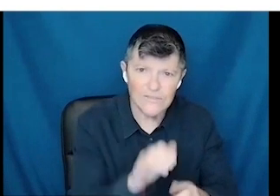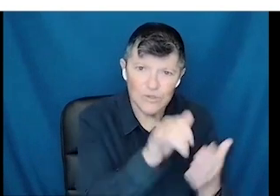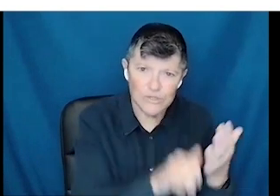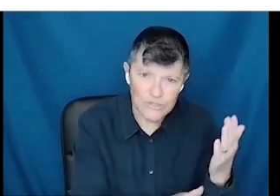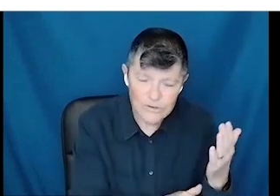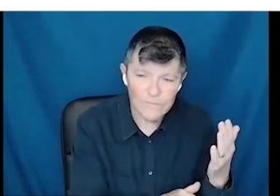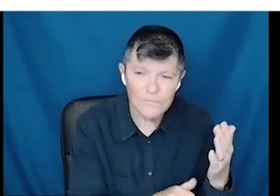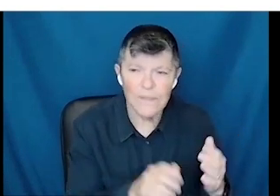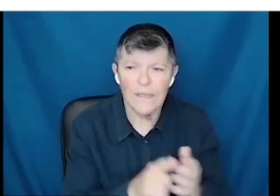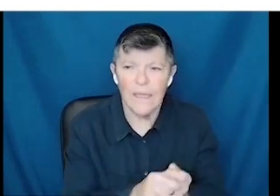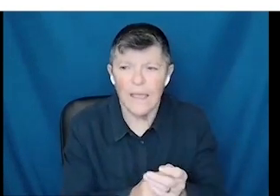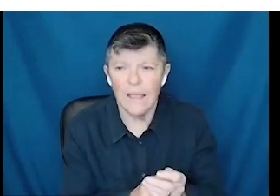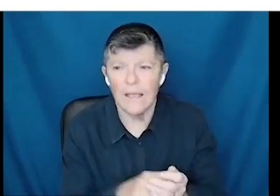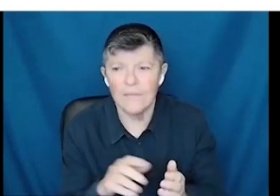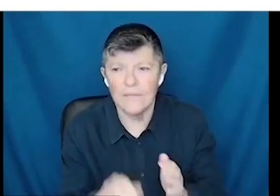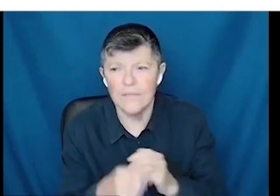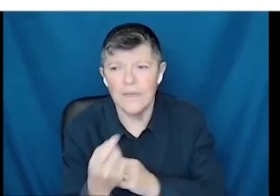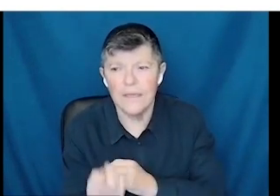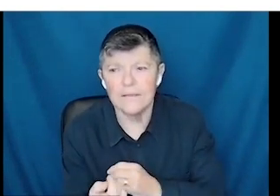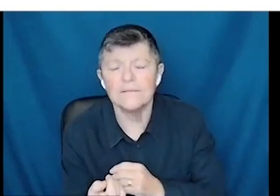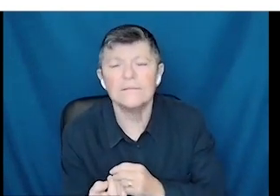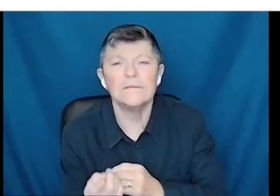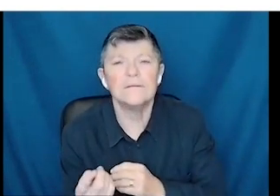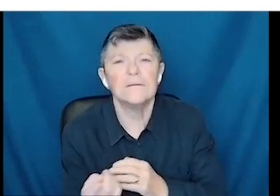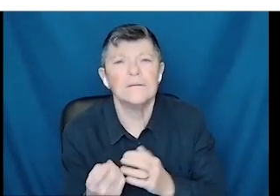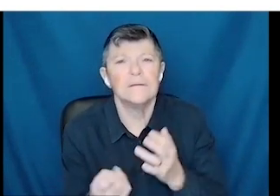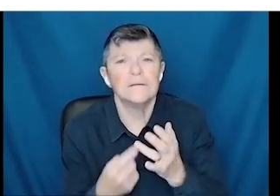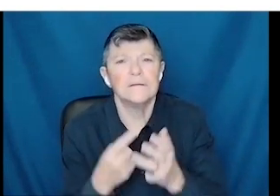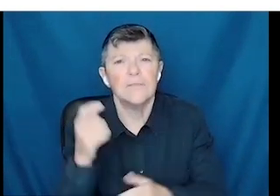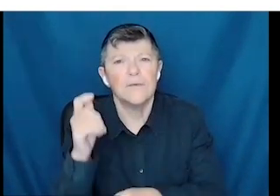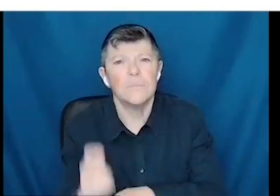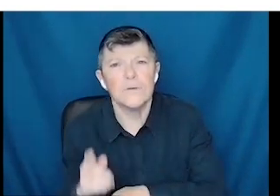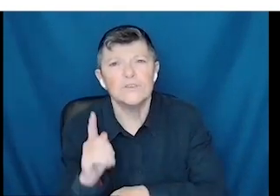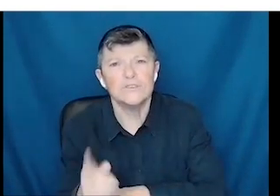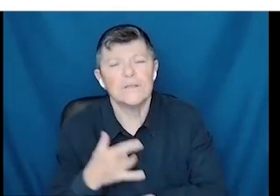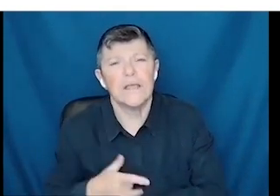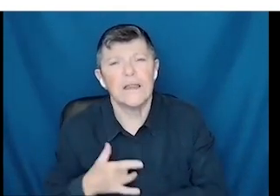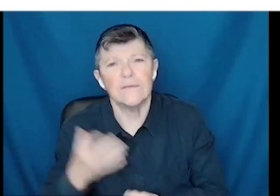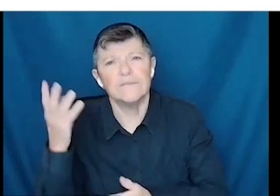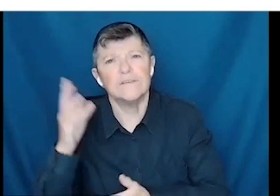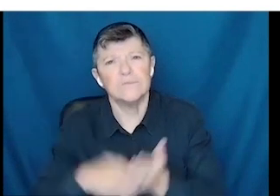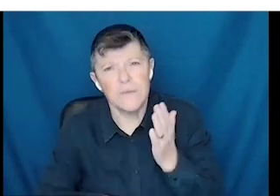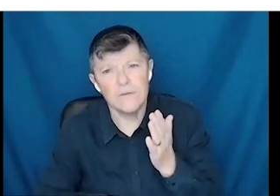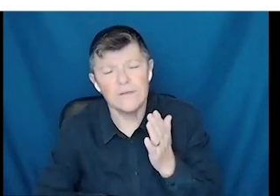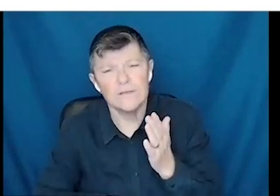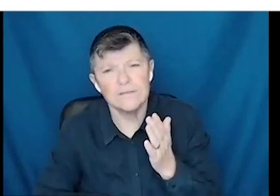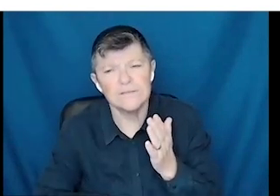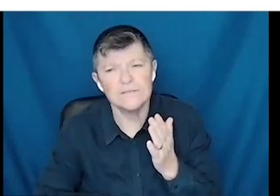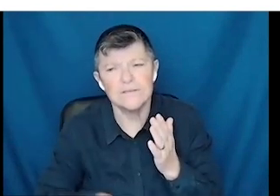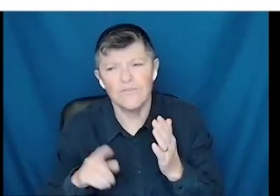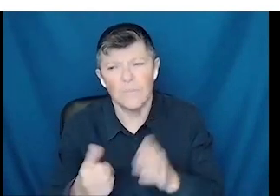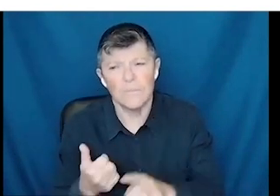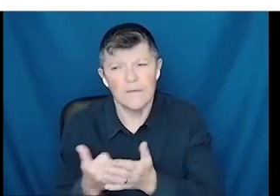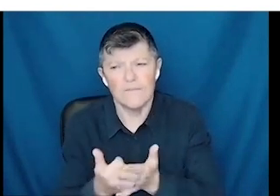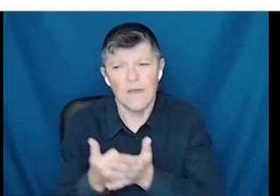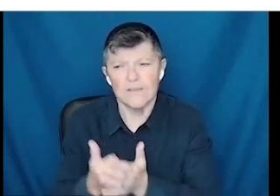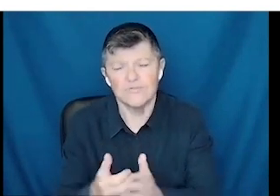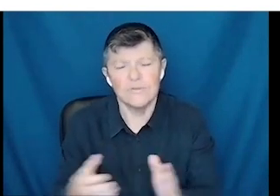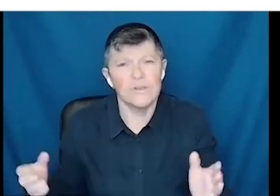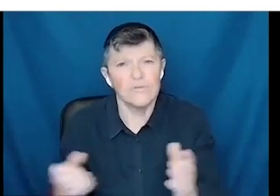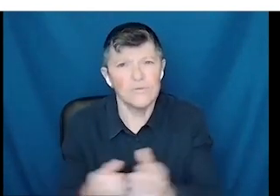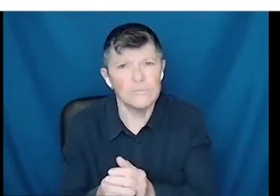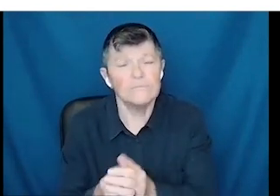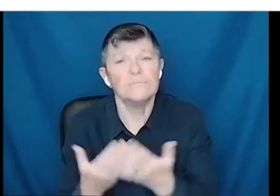Walia Mulenga, who is a lived experience advisory group member, did the voiceover. So again, it's very much homemade, the video.